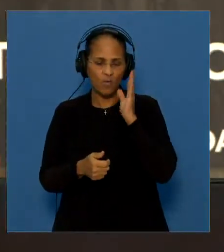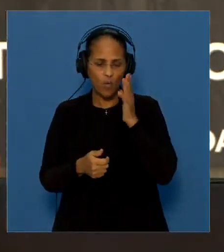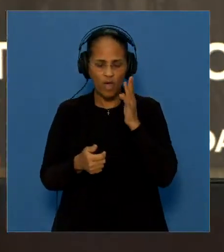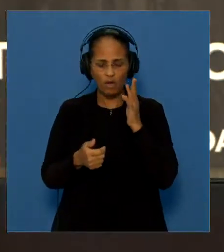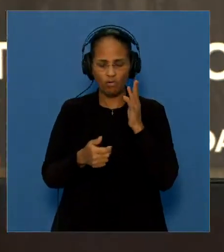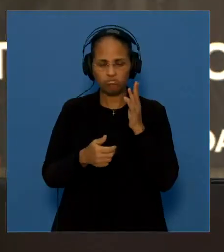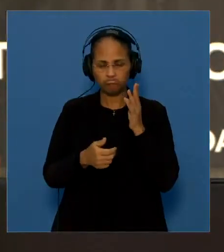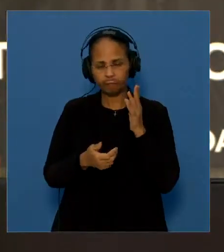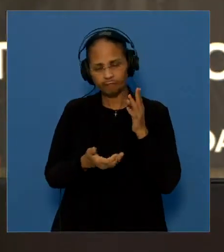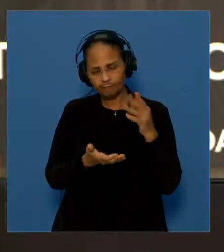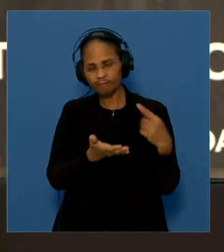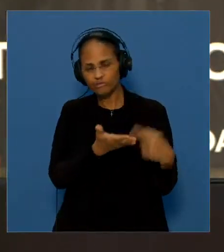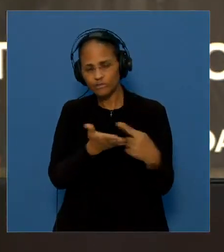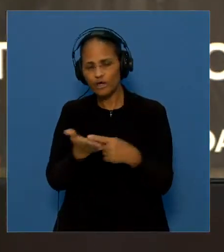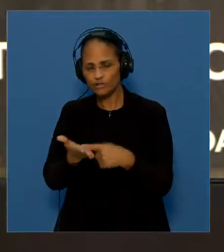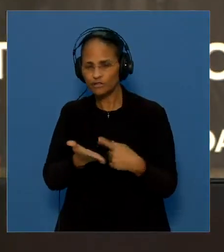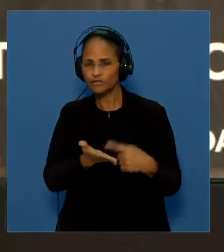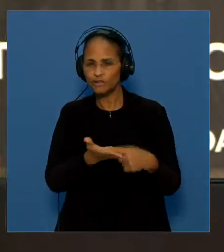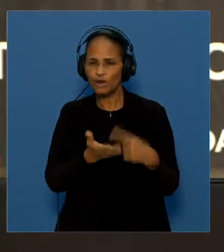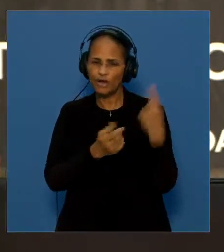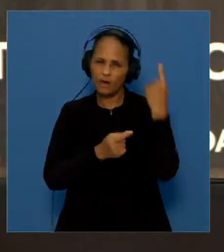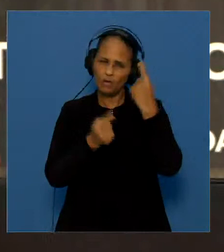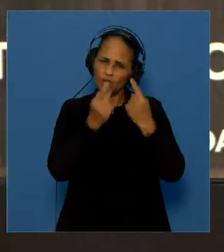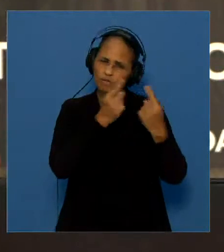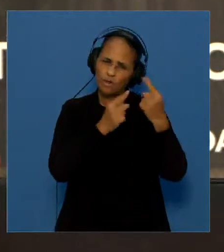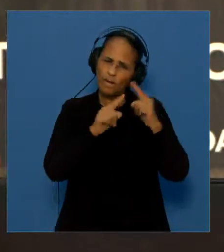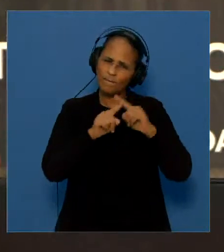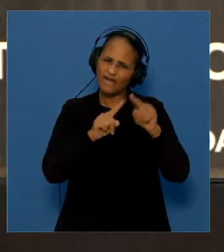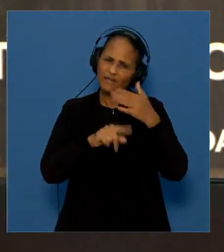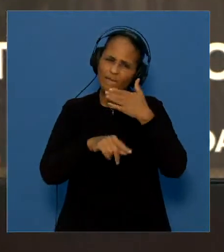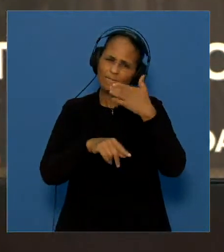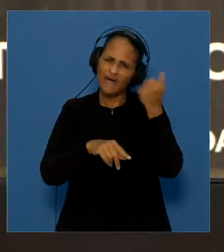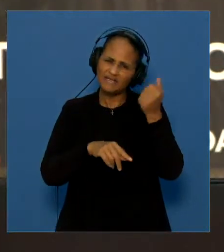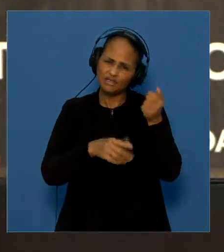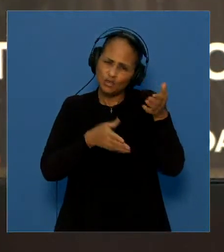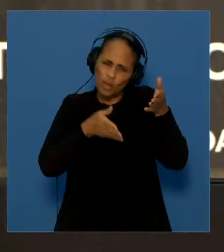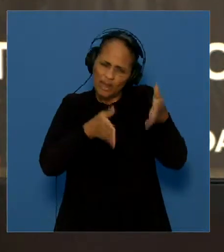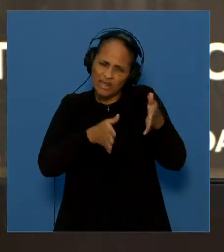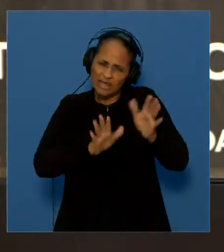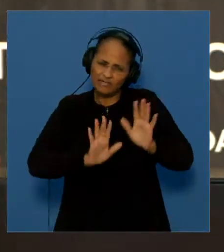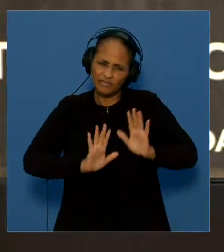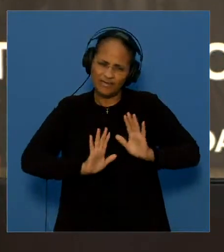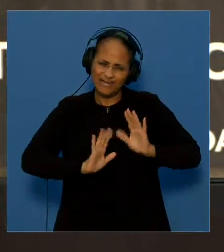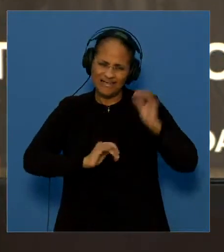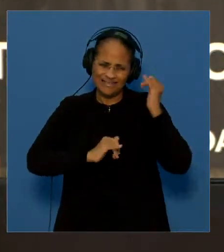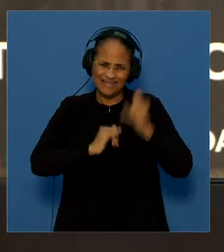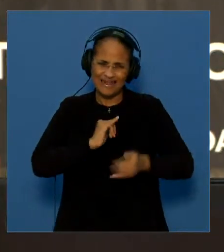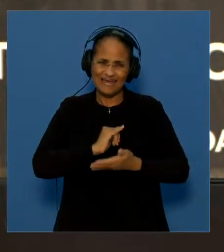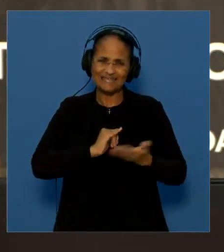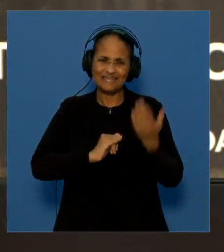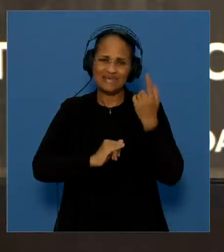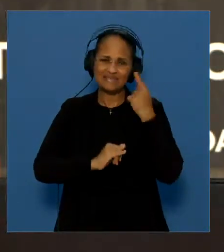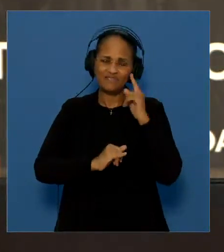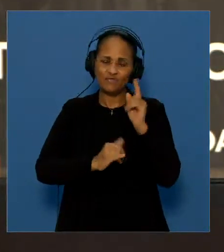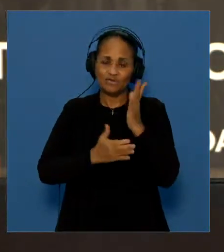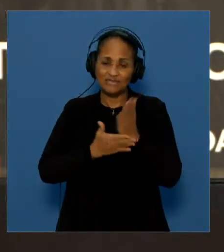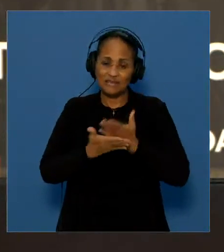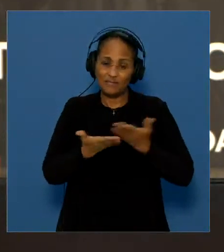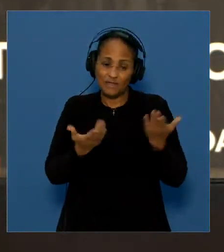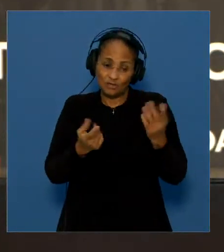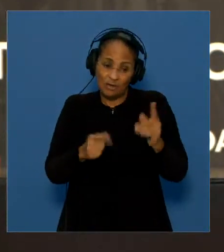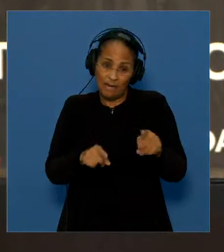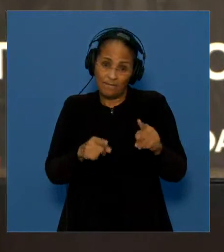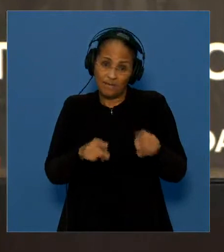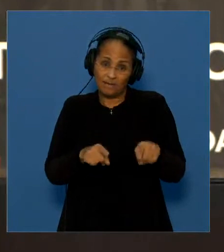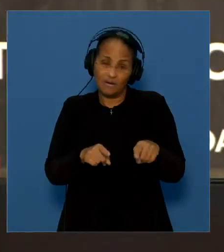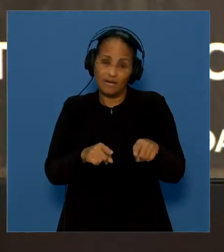We did discuss it, but given where we are, we felt that it would be best to leave things at this point in time. The last thing we want is for something to take place,